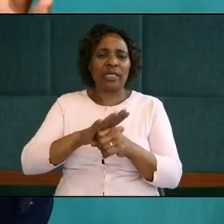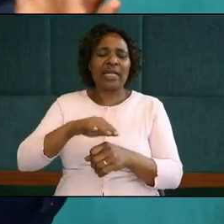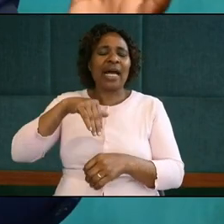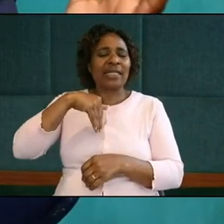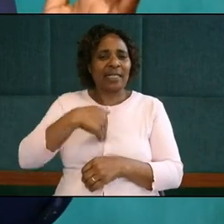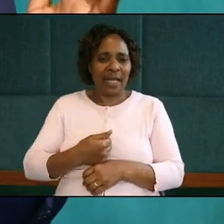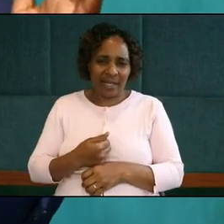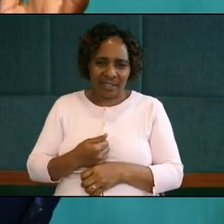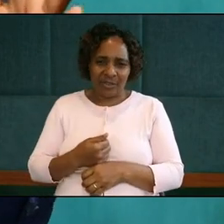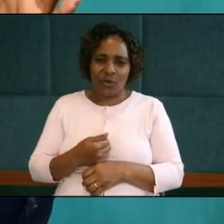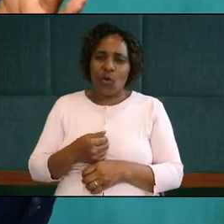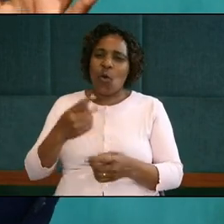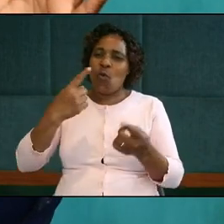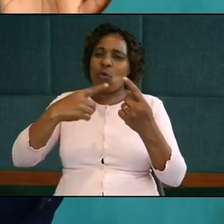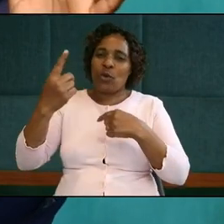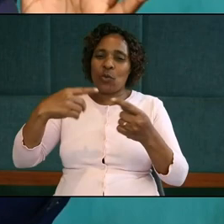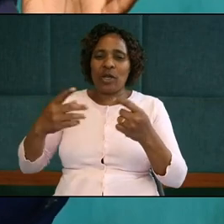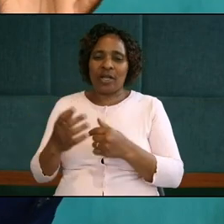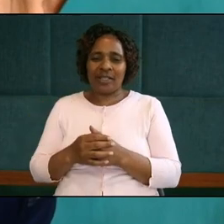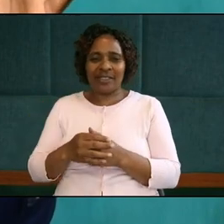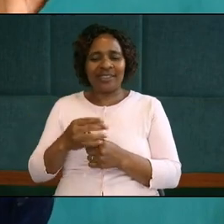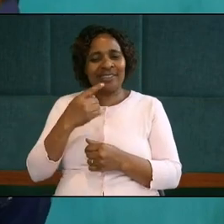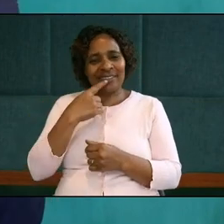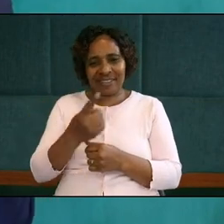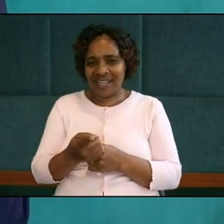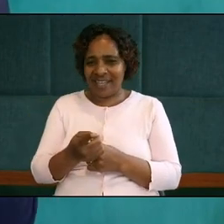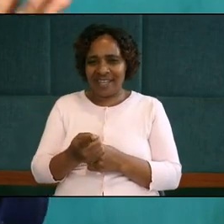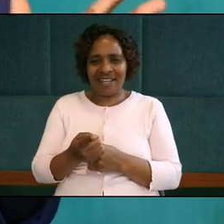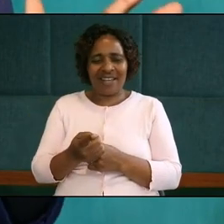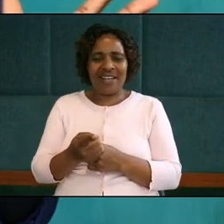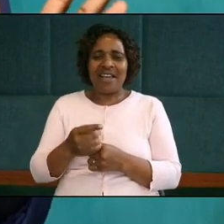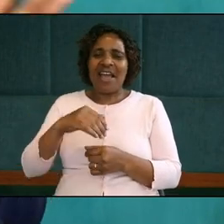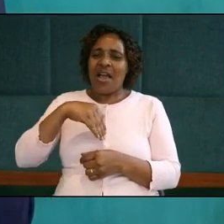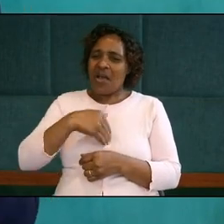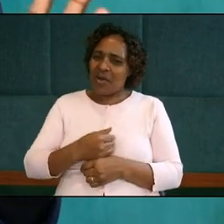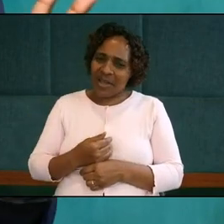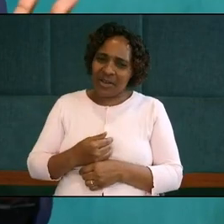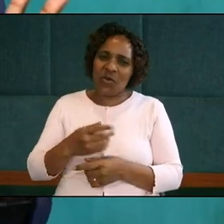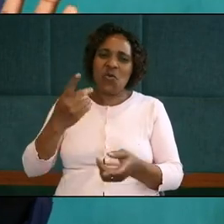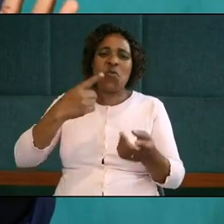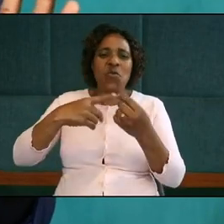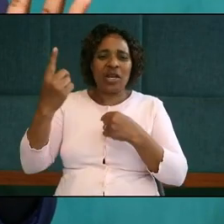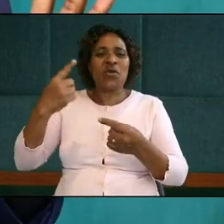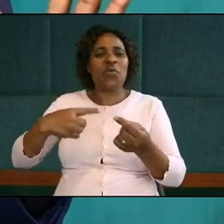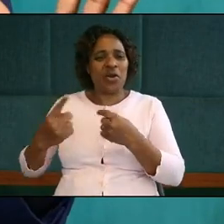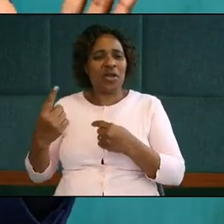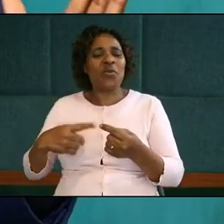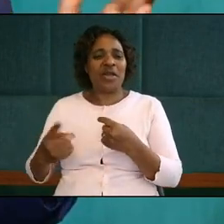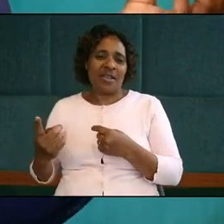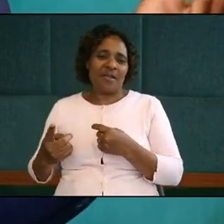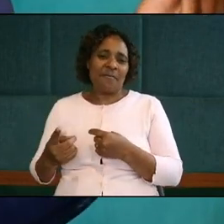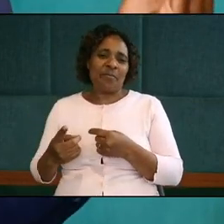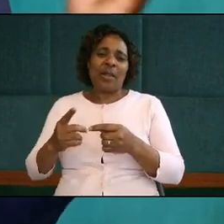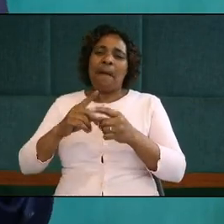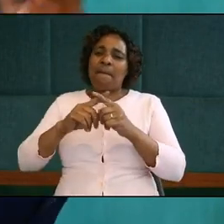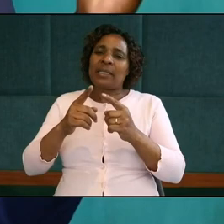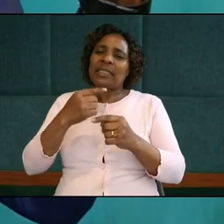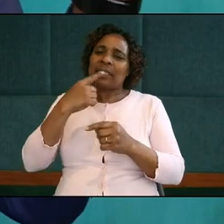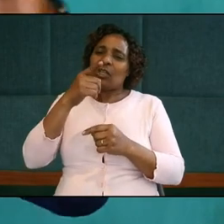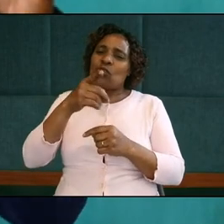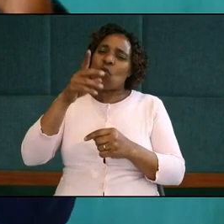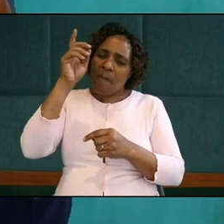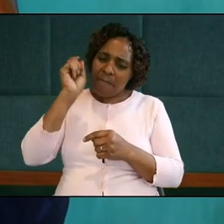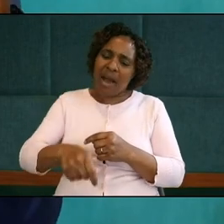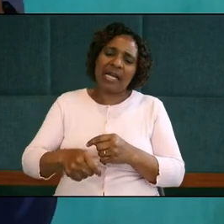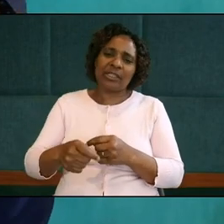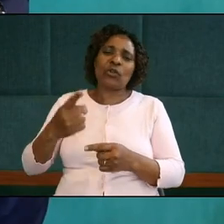winning. You might even say, you know, you might even say, please, I'm tired of winning, God, I'm tired of winning, you know. But he's going to tell you, no, we